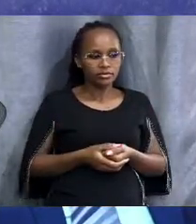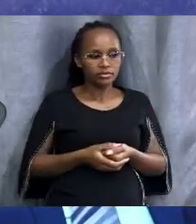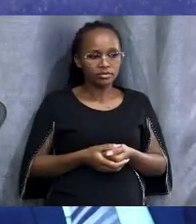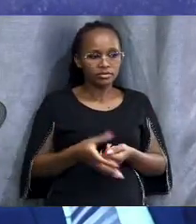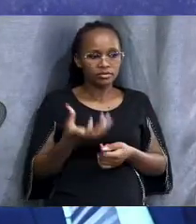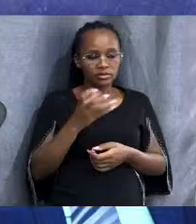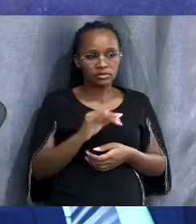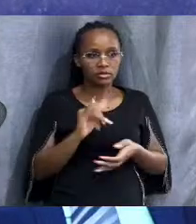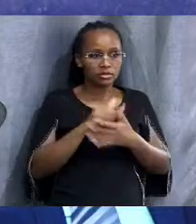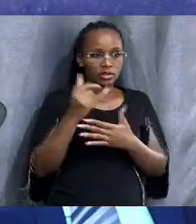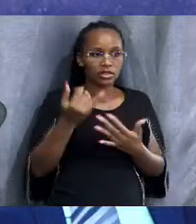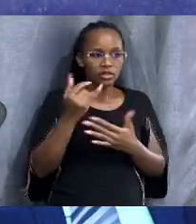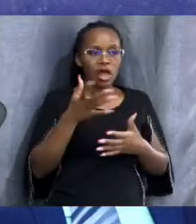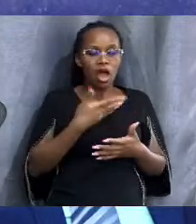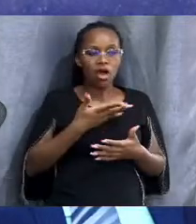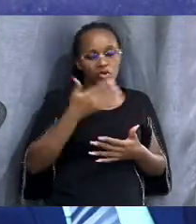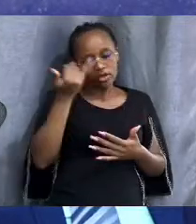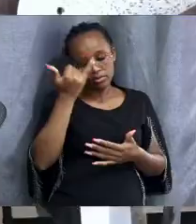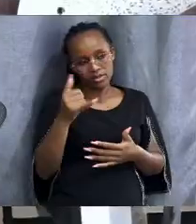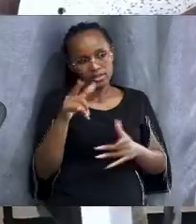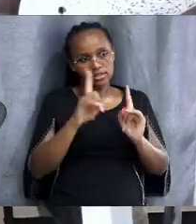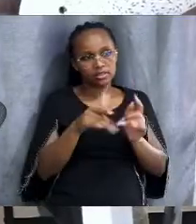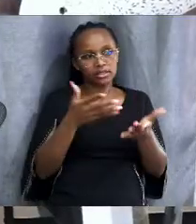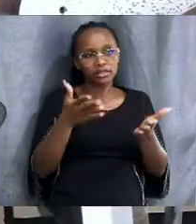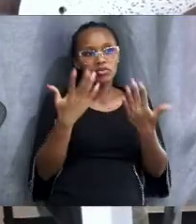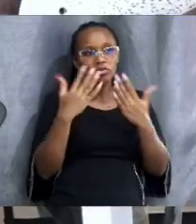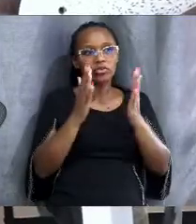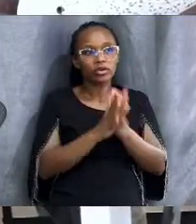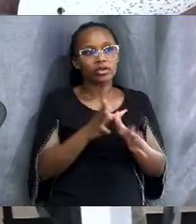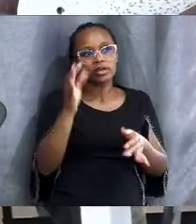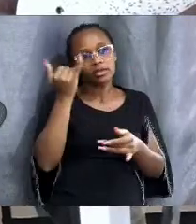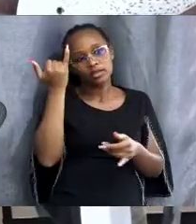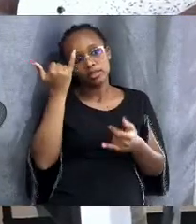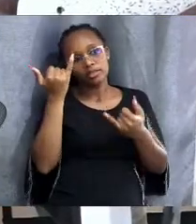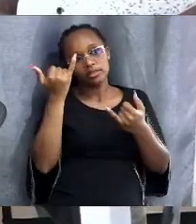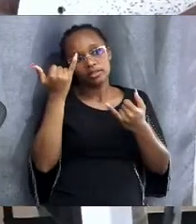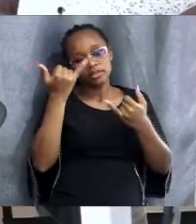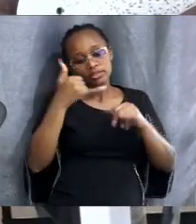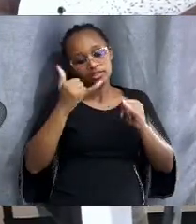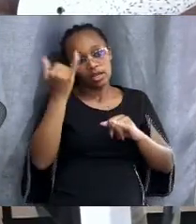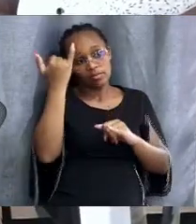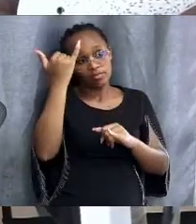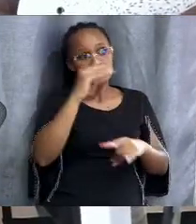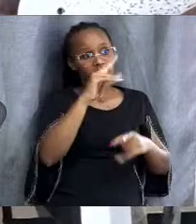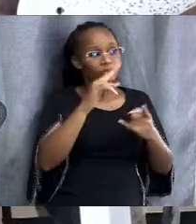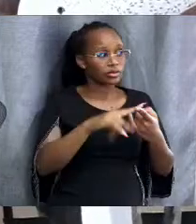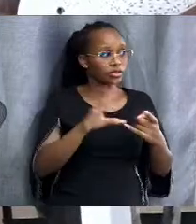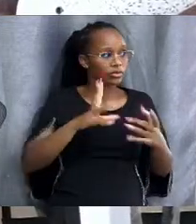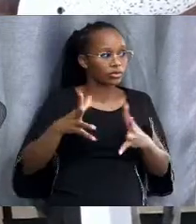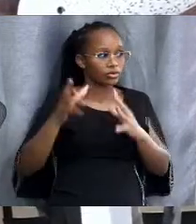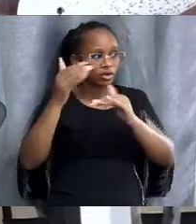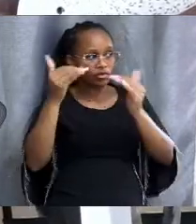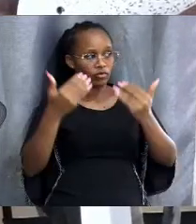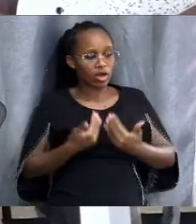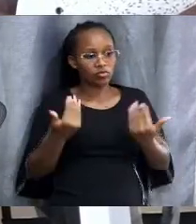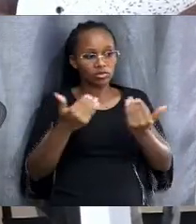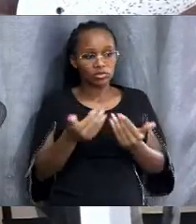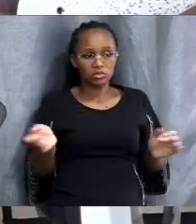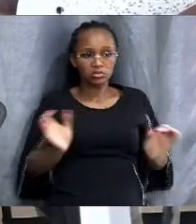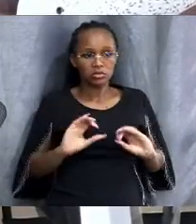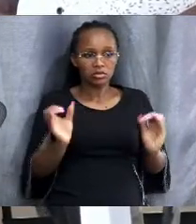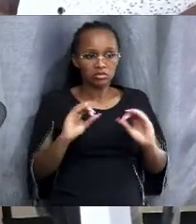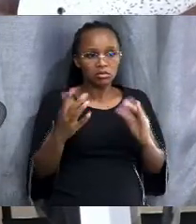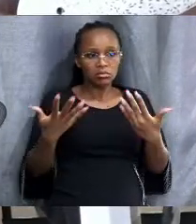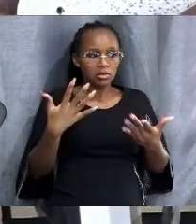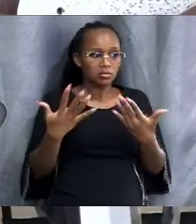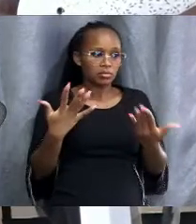And so I try to imagine, it is not written there, but I try to imagine to gigandhi igoro na gukorwa gutire ciana,